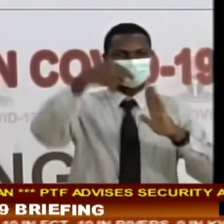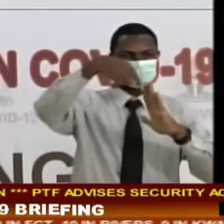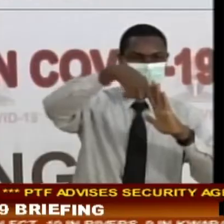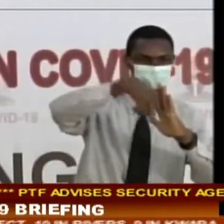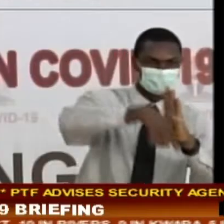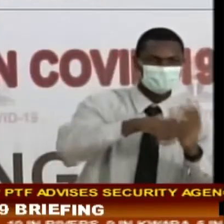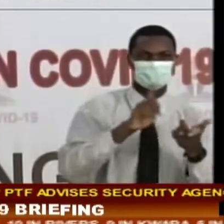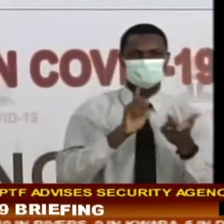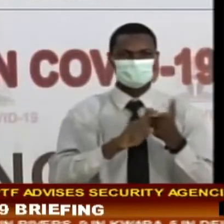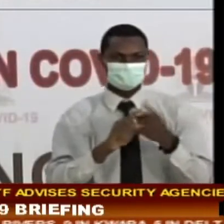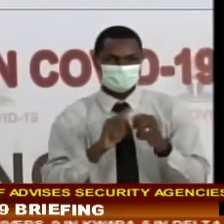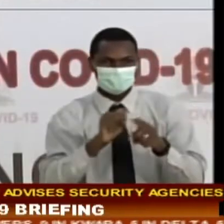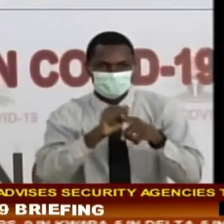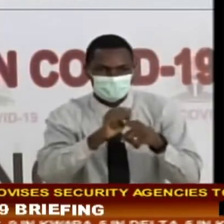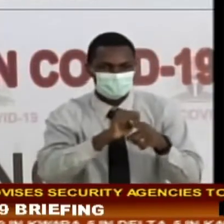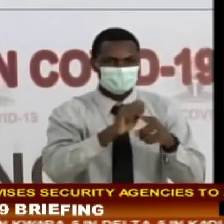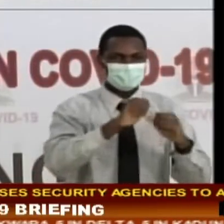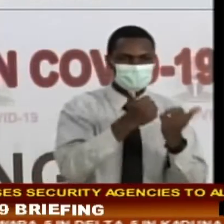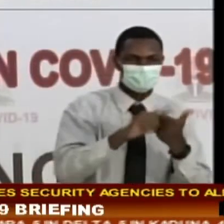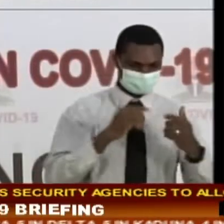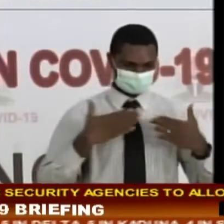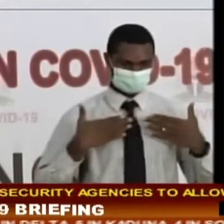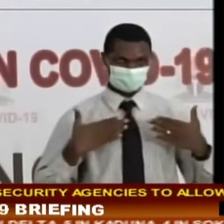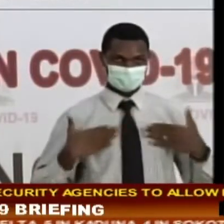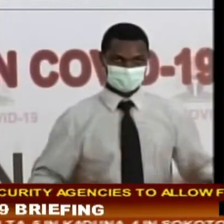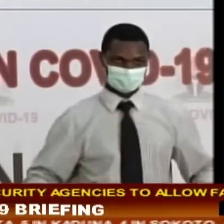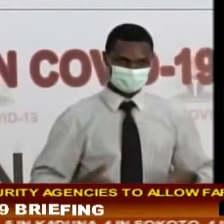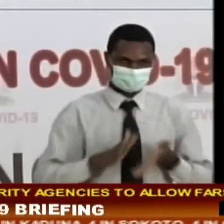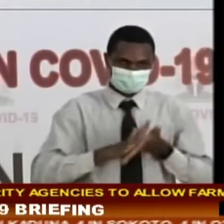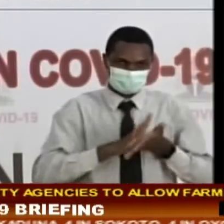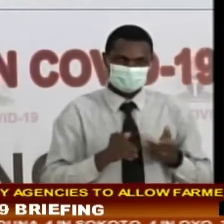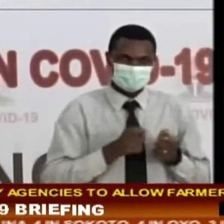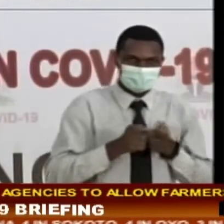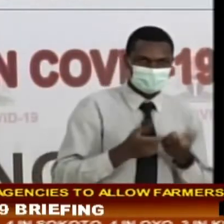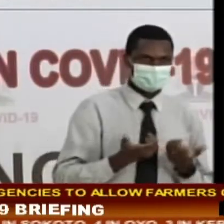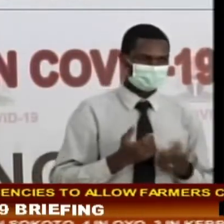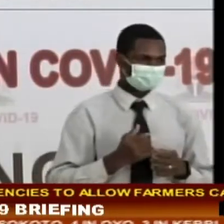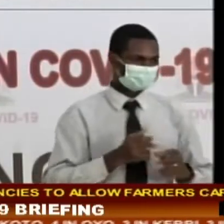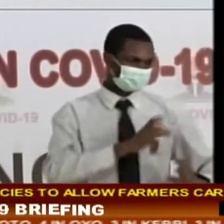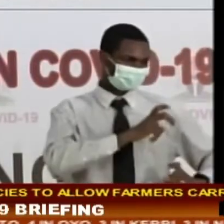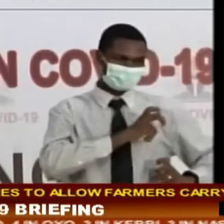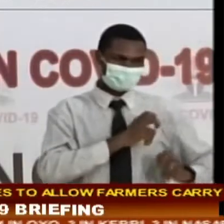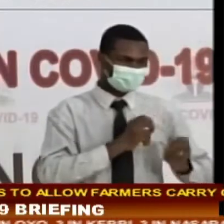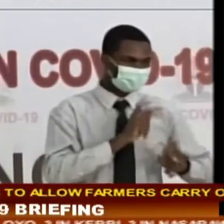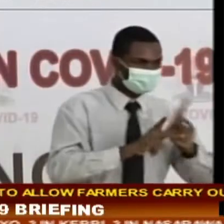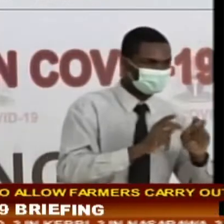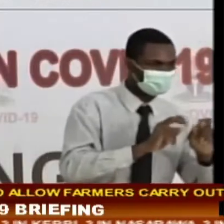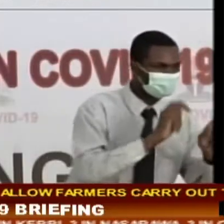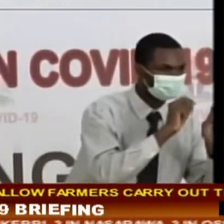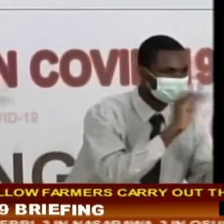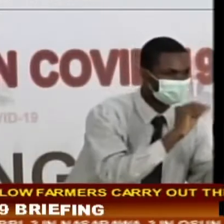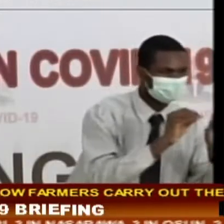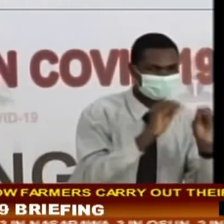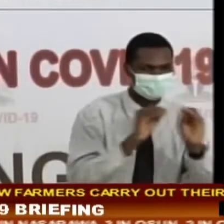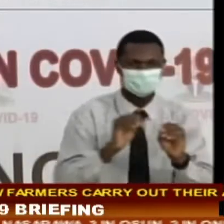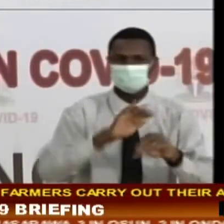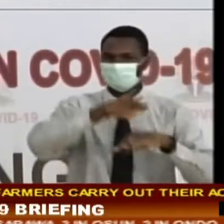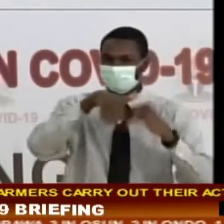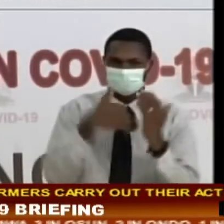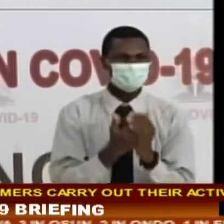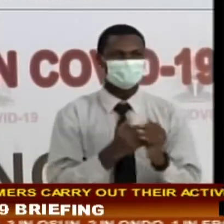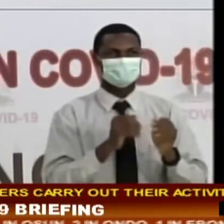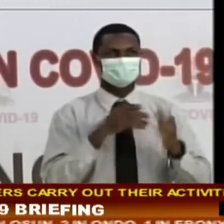of hygienists stretcher bearers security personnel and all others you will find manone in